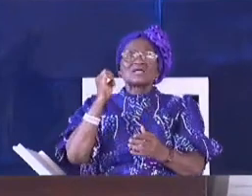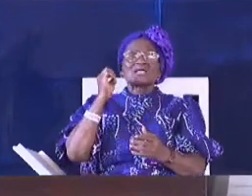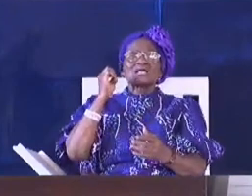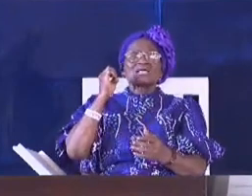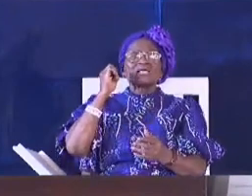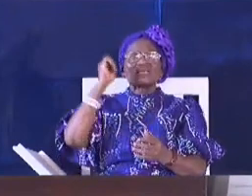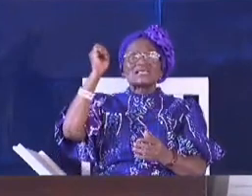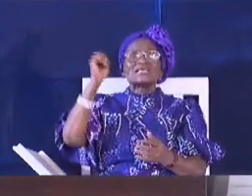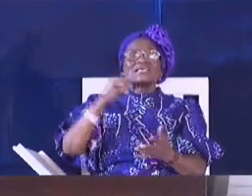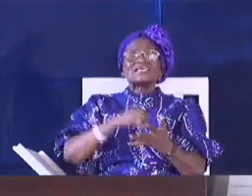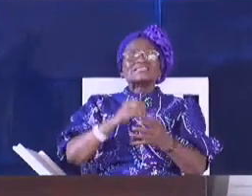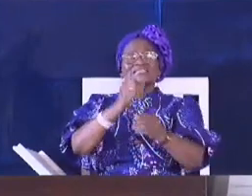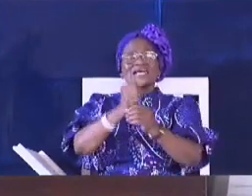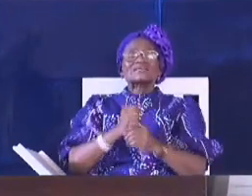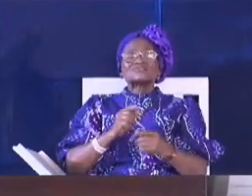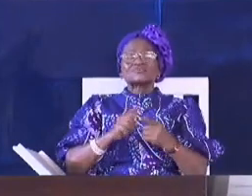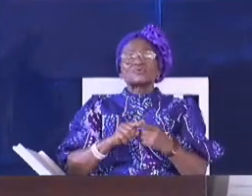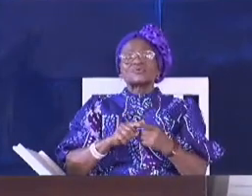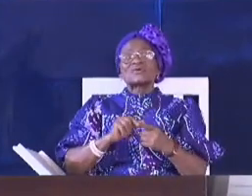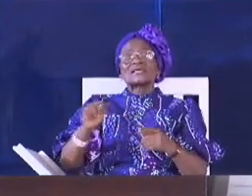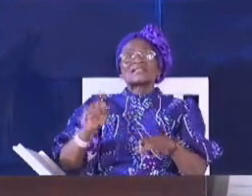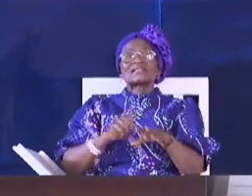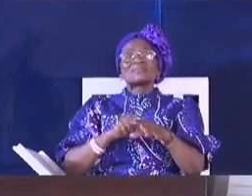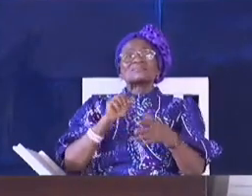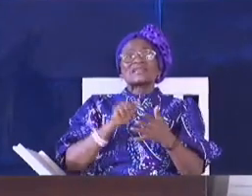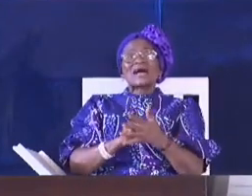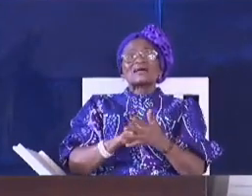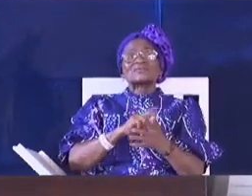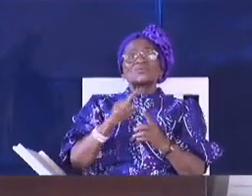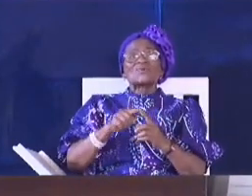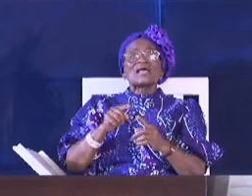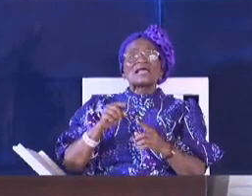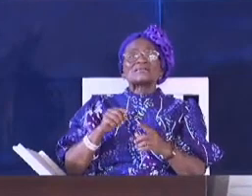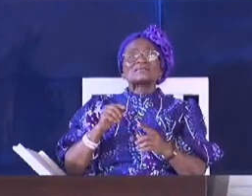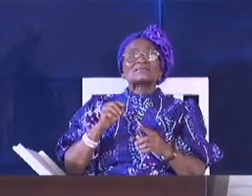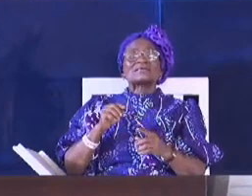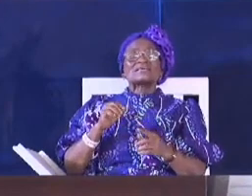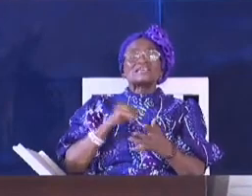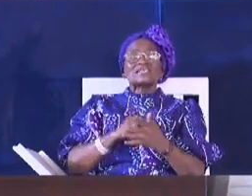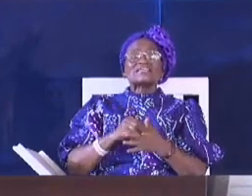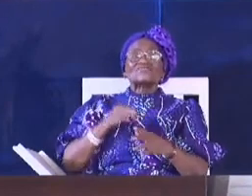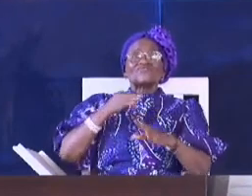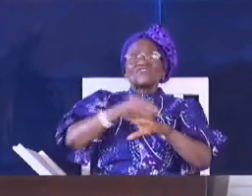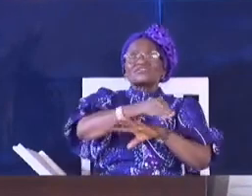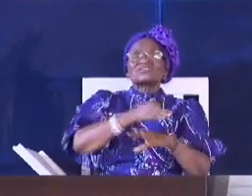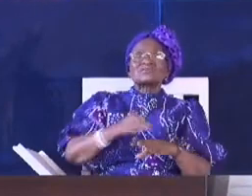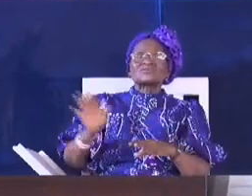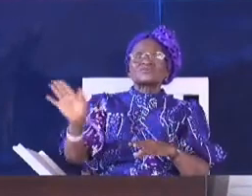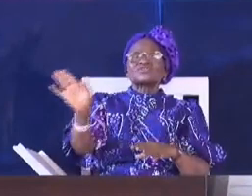it gets to a stage where it forces your hands away.